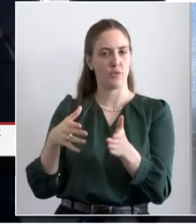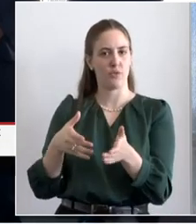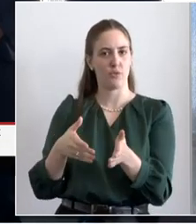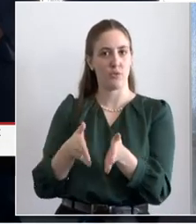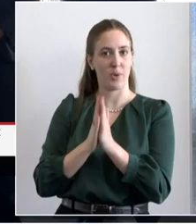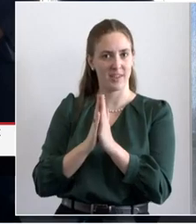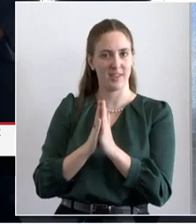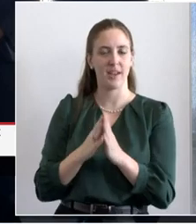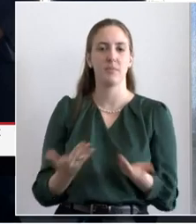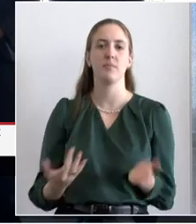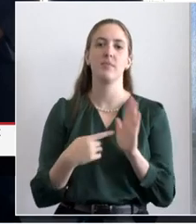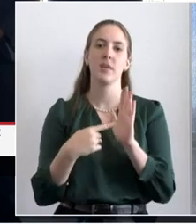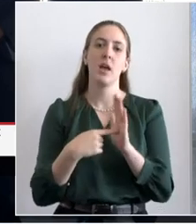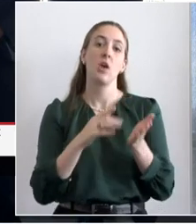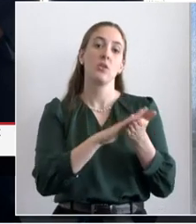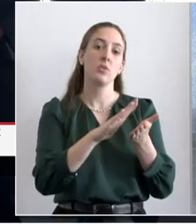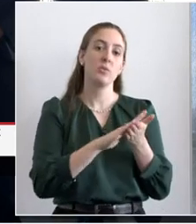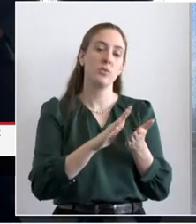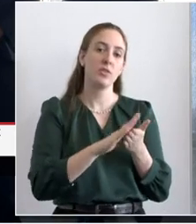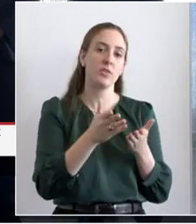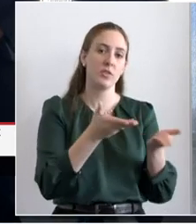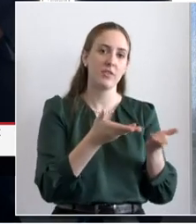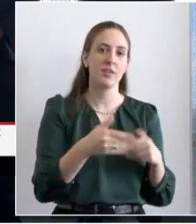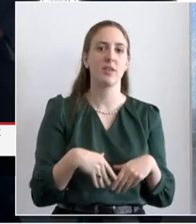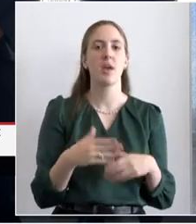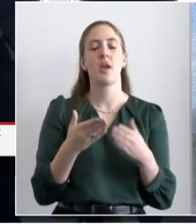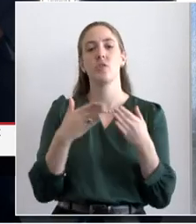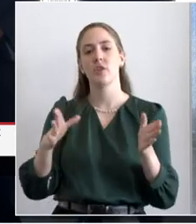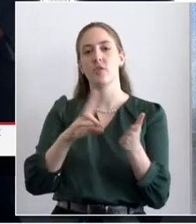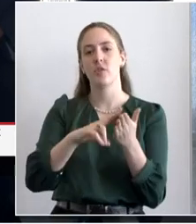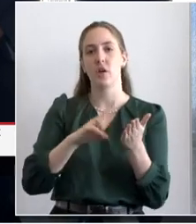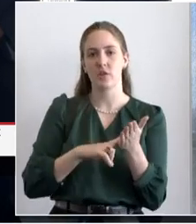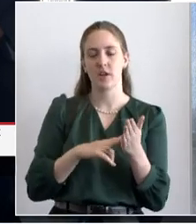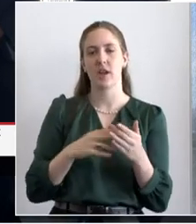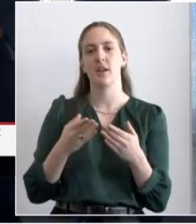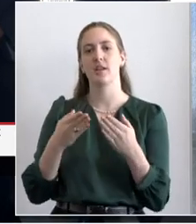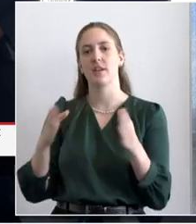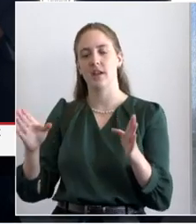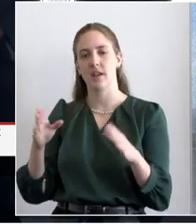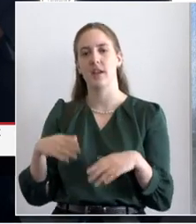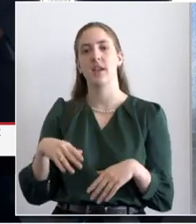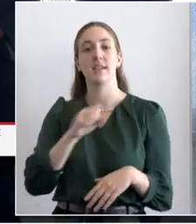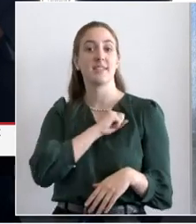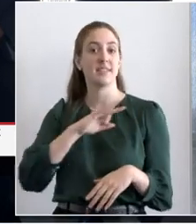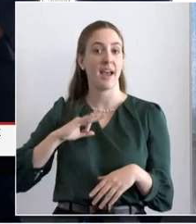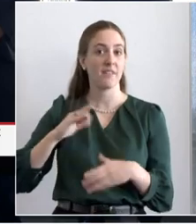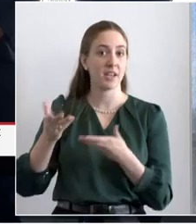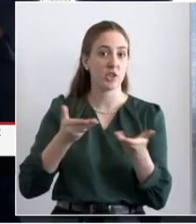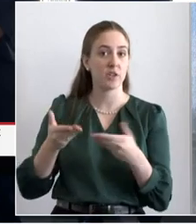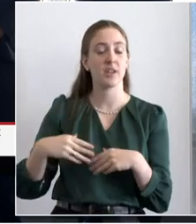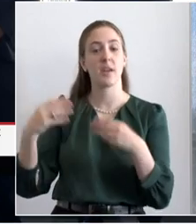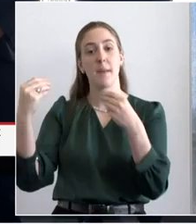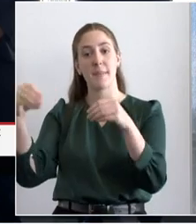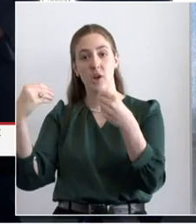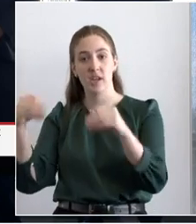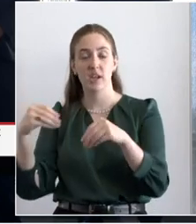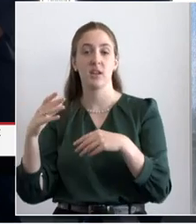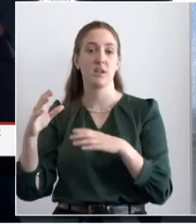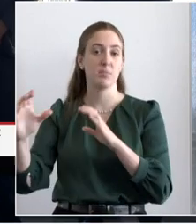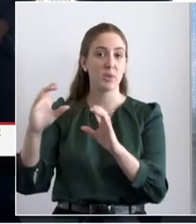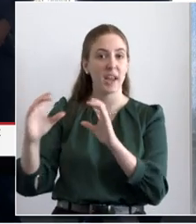as custodial services, general contracting, construction management, staffing services, marketing, and